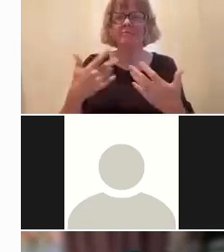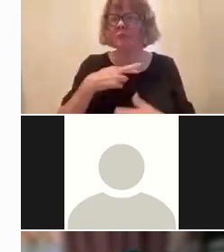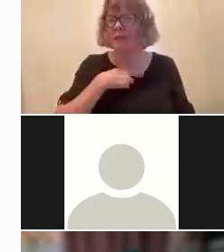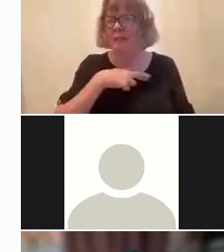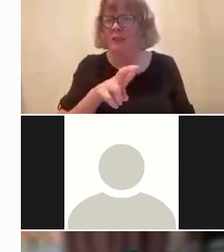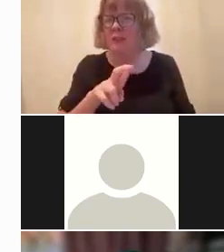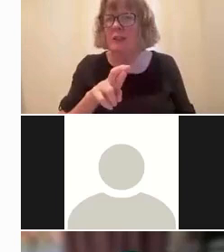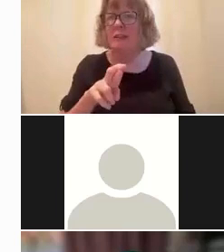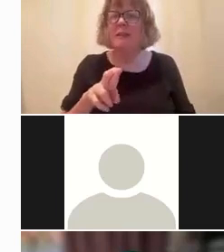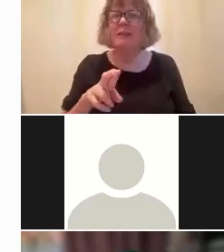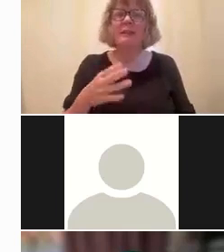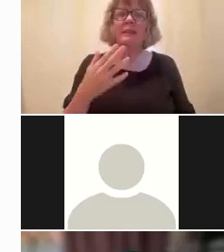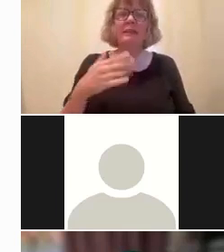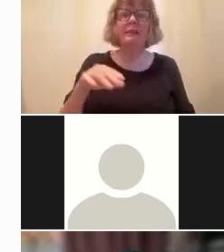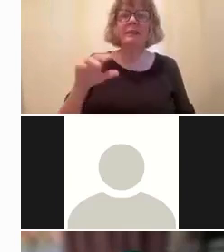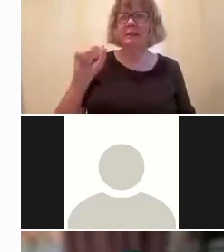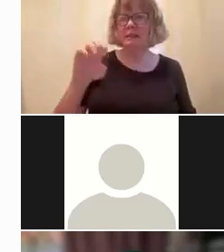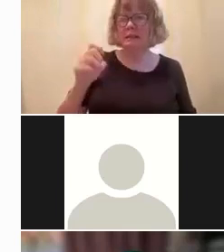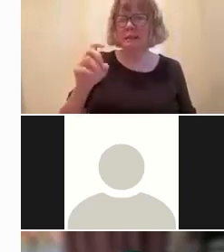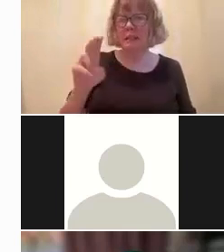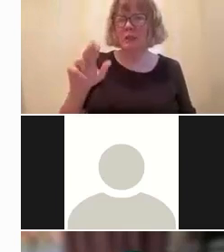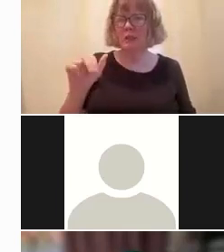religion, sexuality,